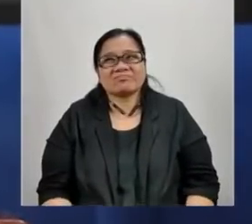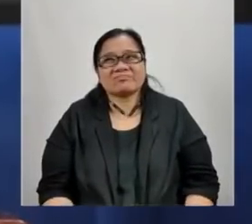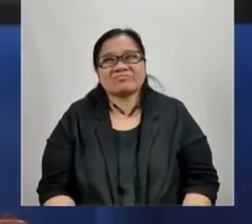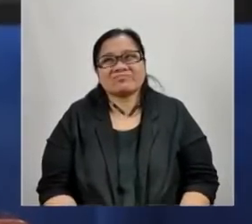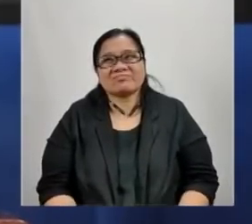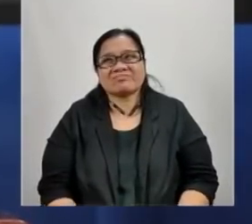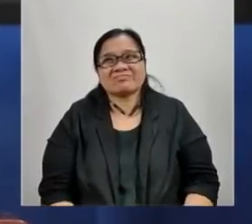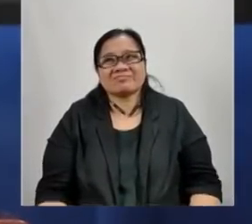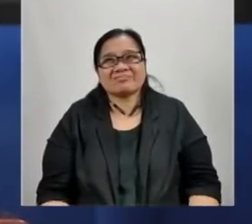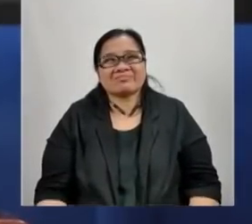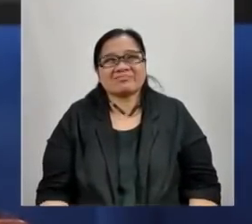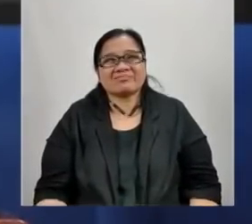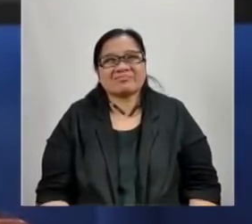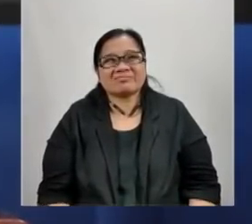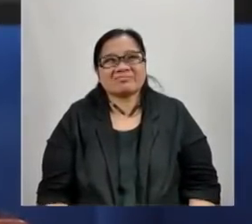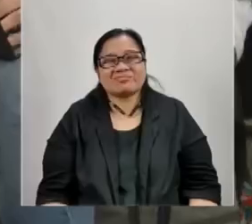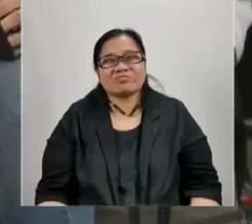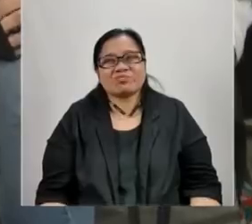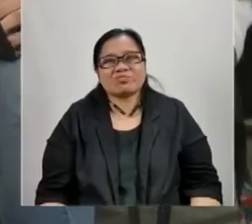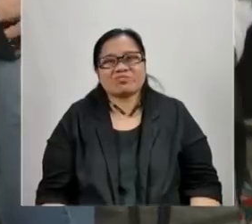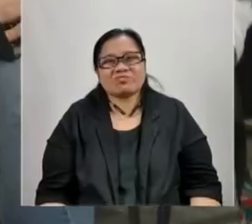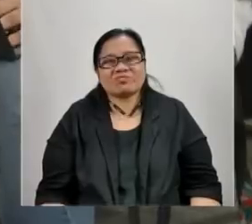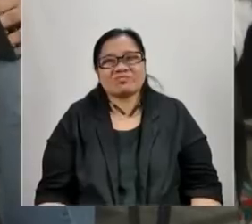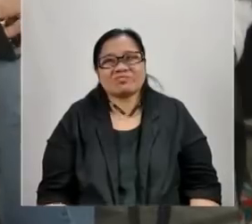you. Next question.